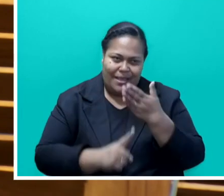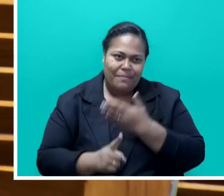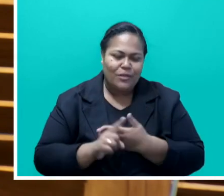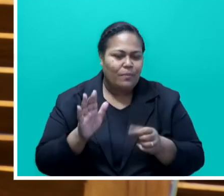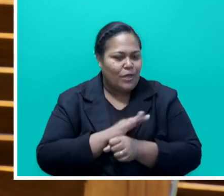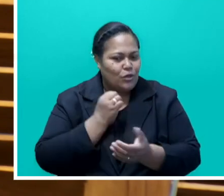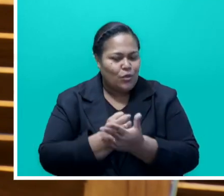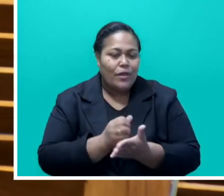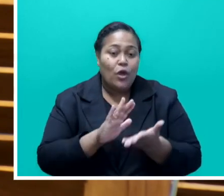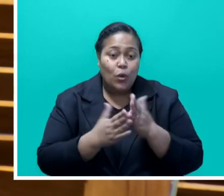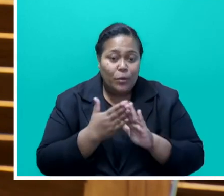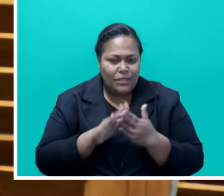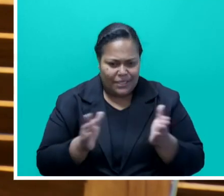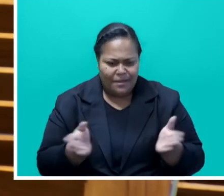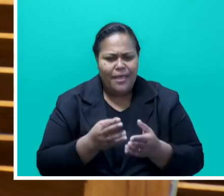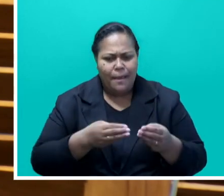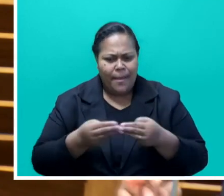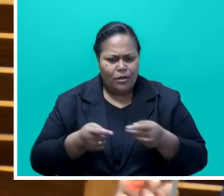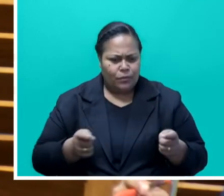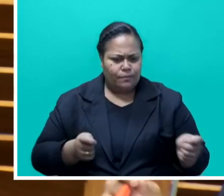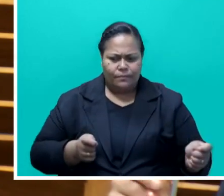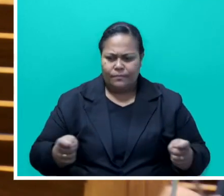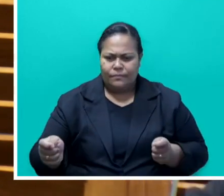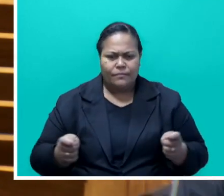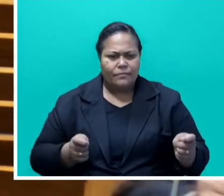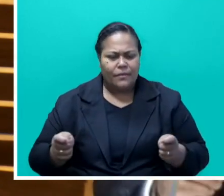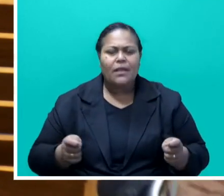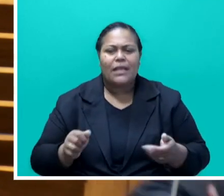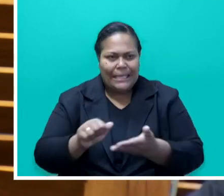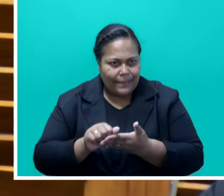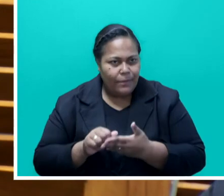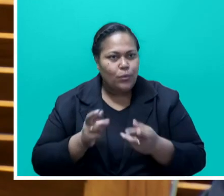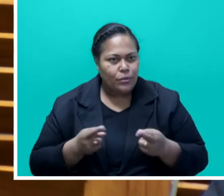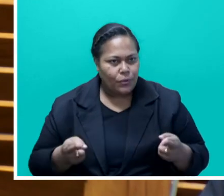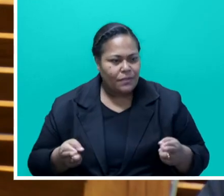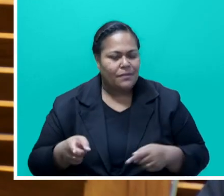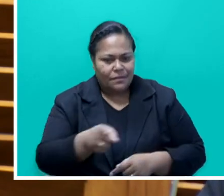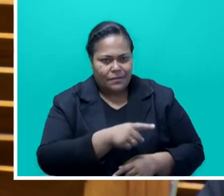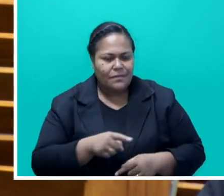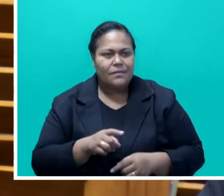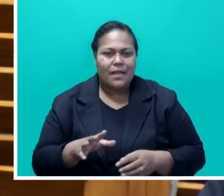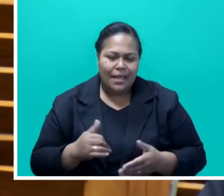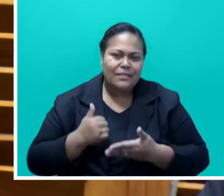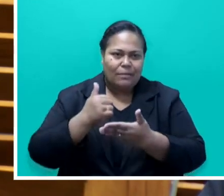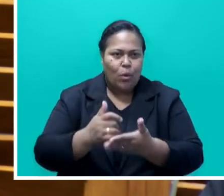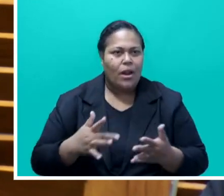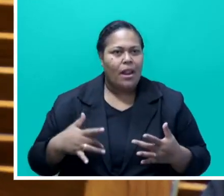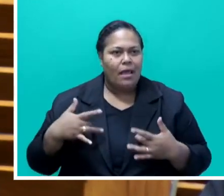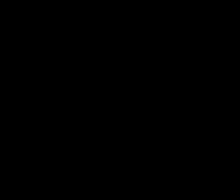and conserve their resources to continue to sustain their businesses and livelihoods. So I hope that answers the question, sir.